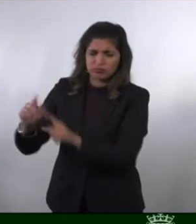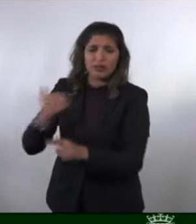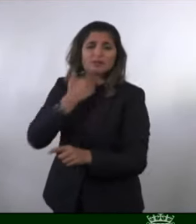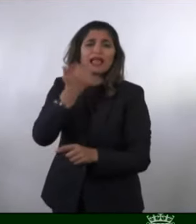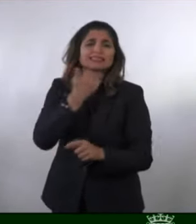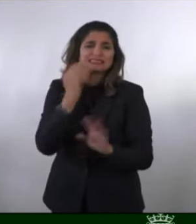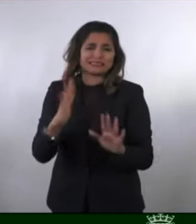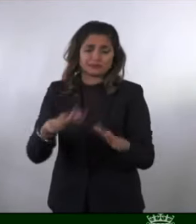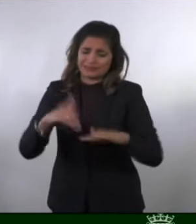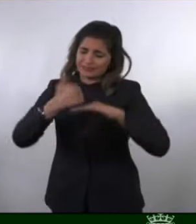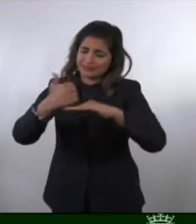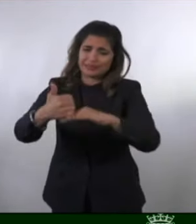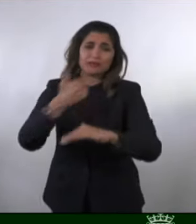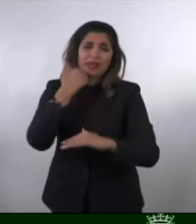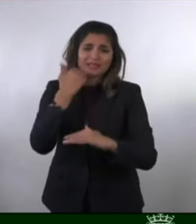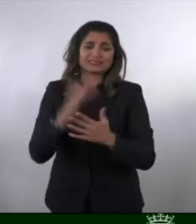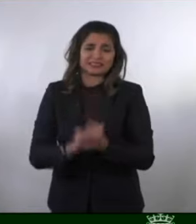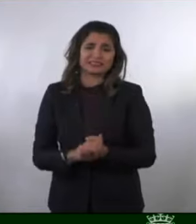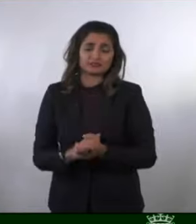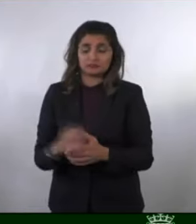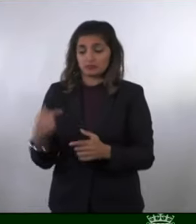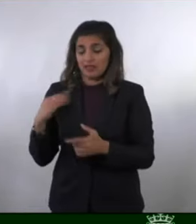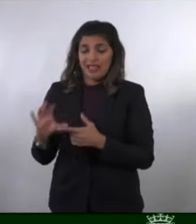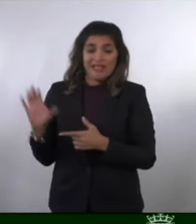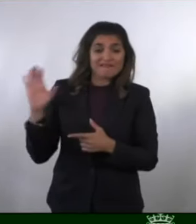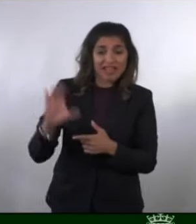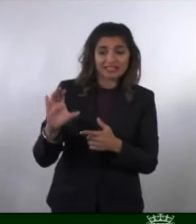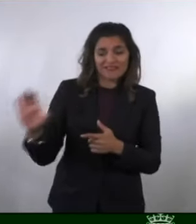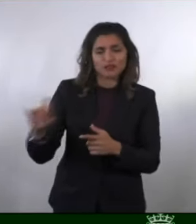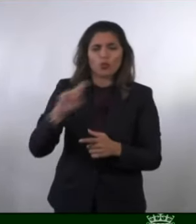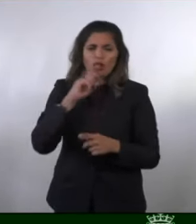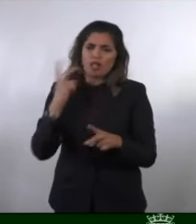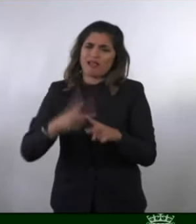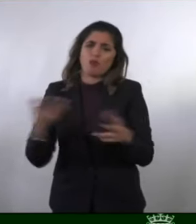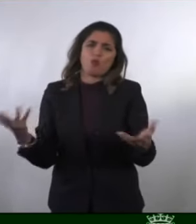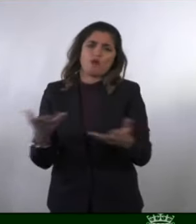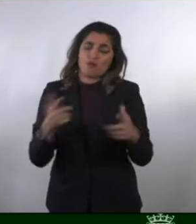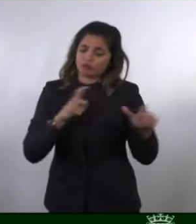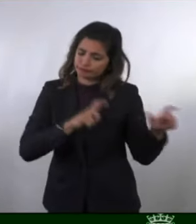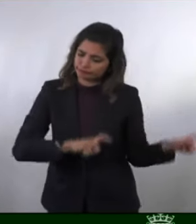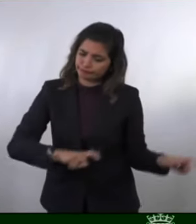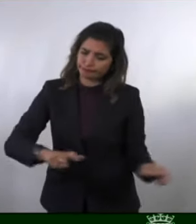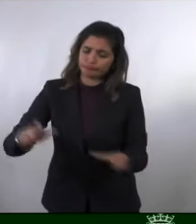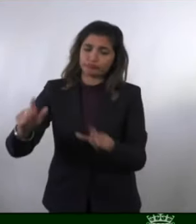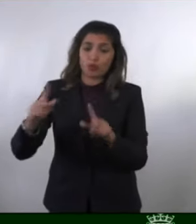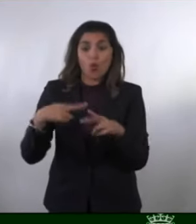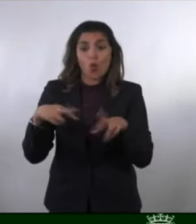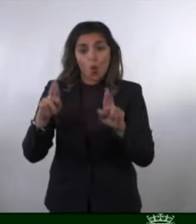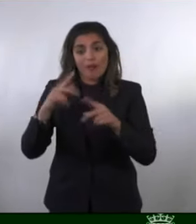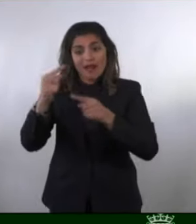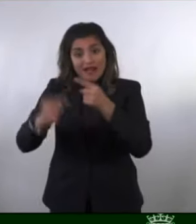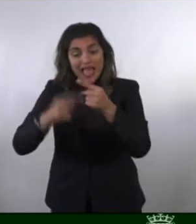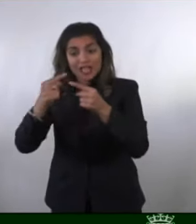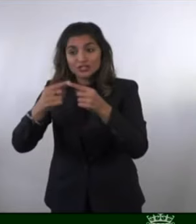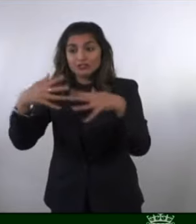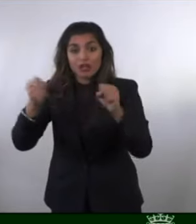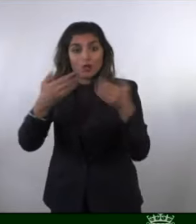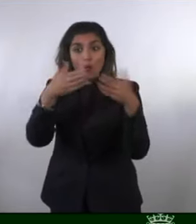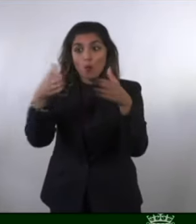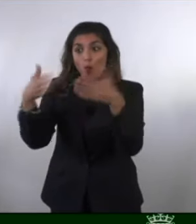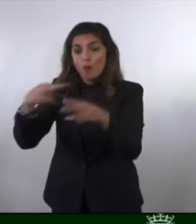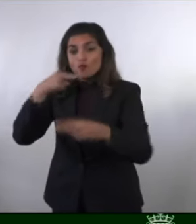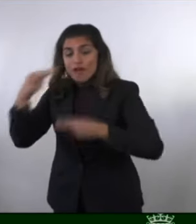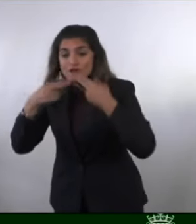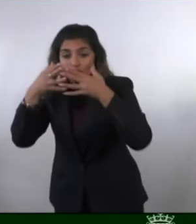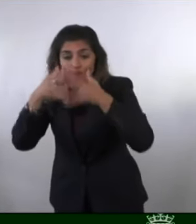That investment now will be repaid, I've no doubt, by growth and dynamism next year as those businesses bounce